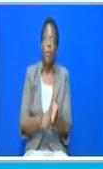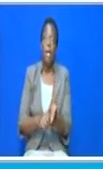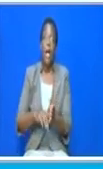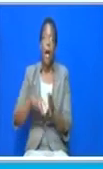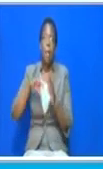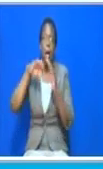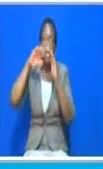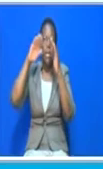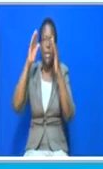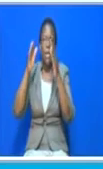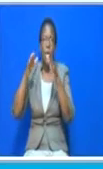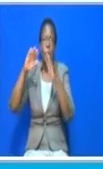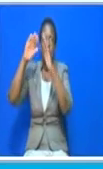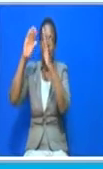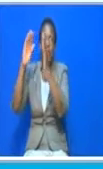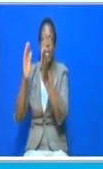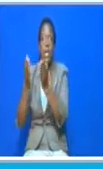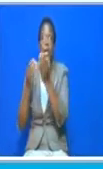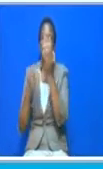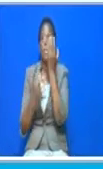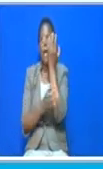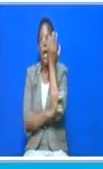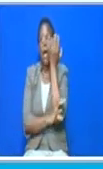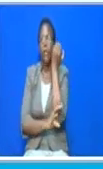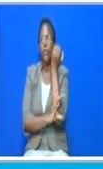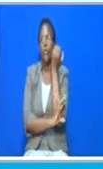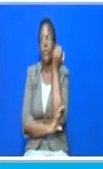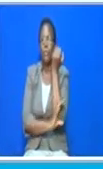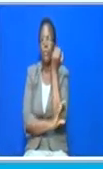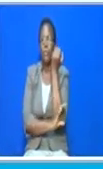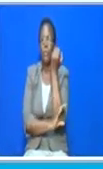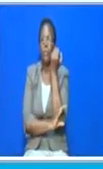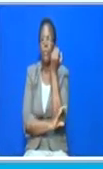there describes to us the kind of